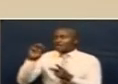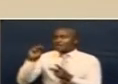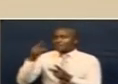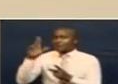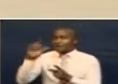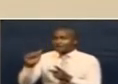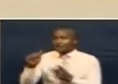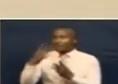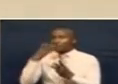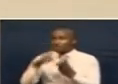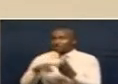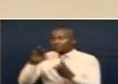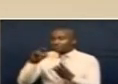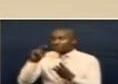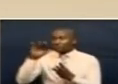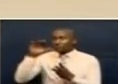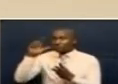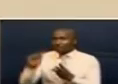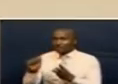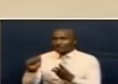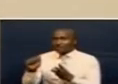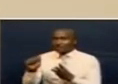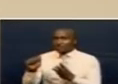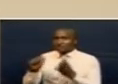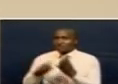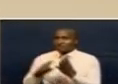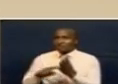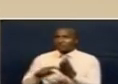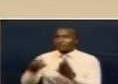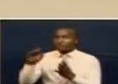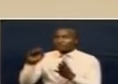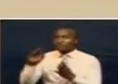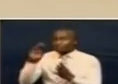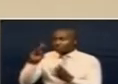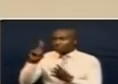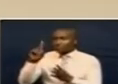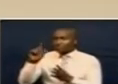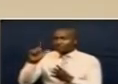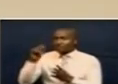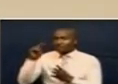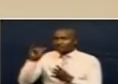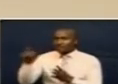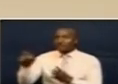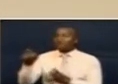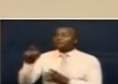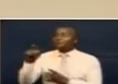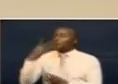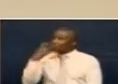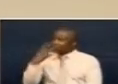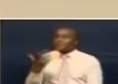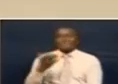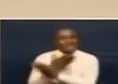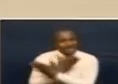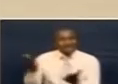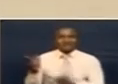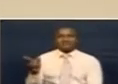ODM. Funyula, you go to Budalangi, where he is still ODM. Any constituency along that line.